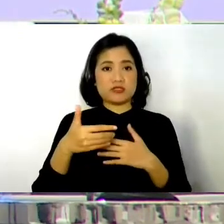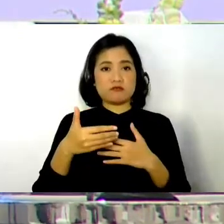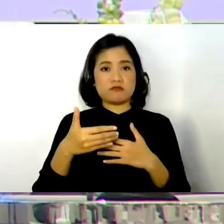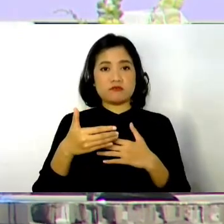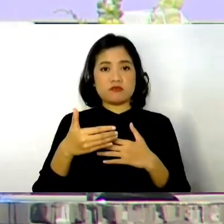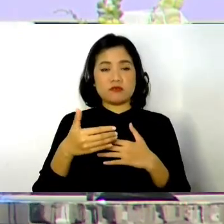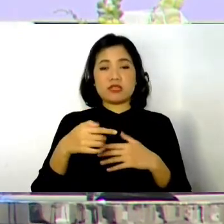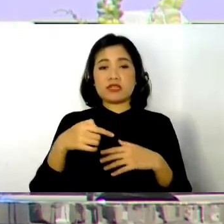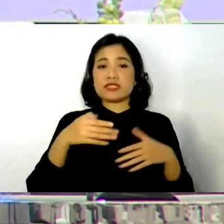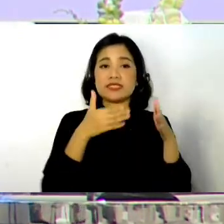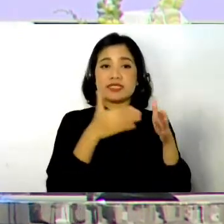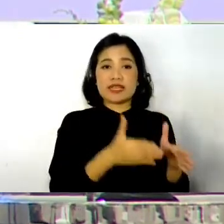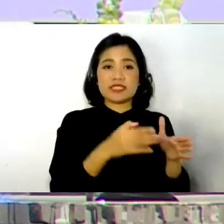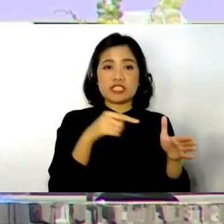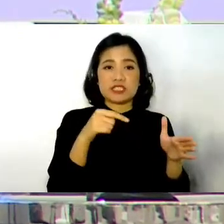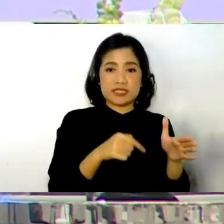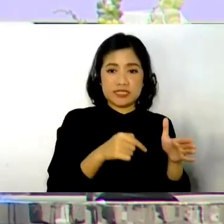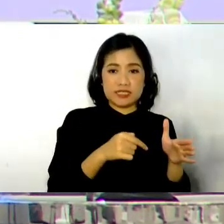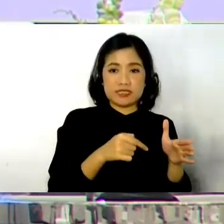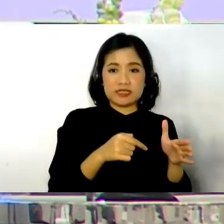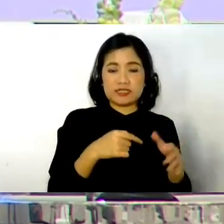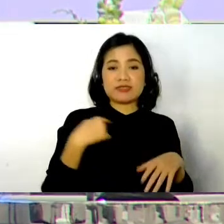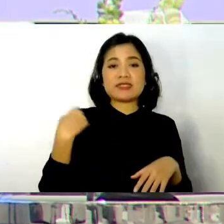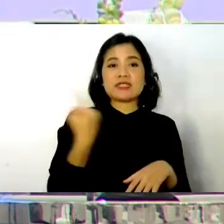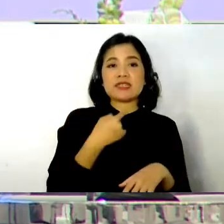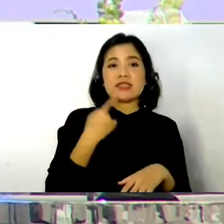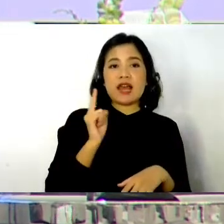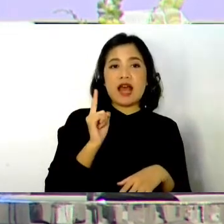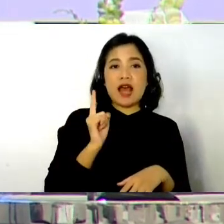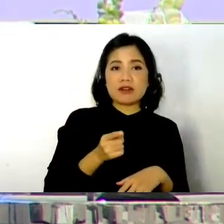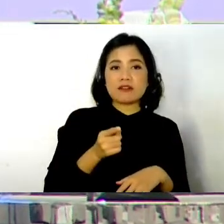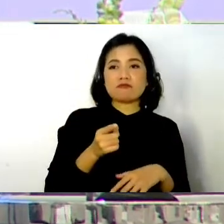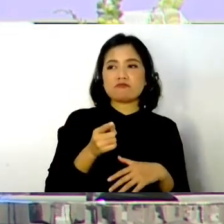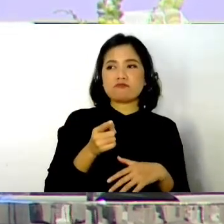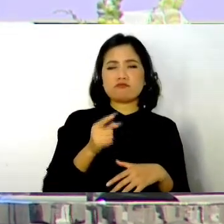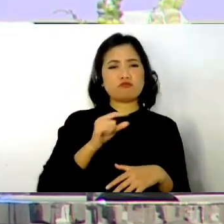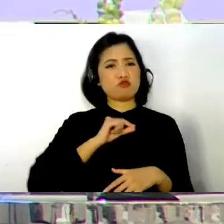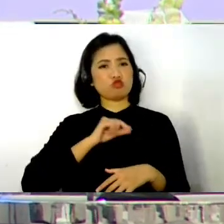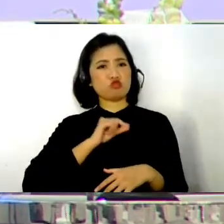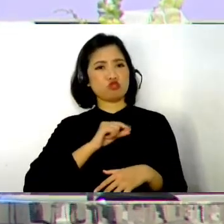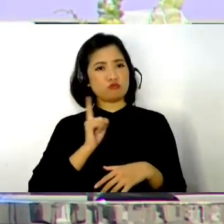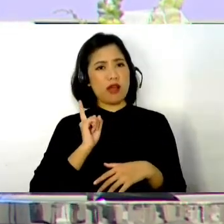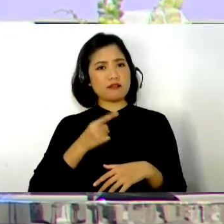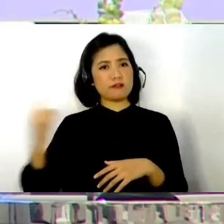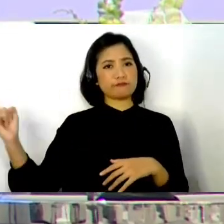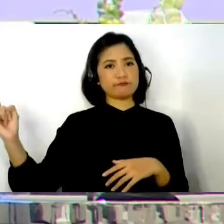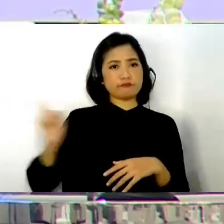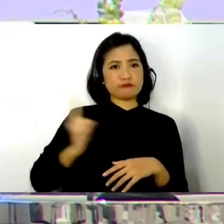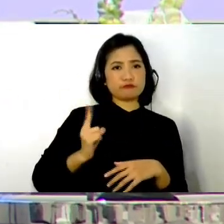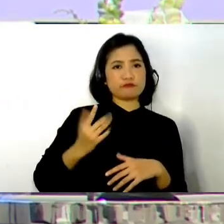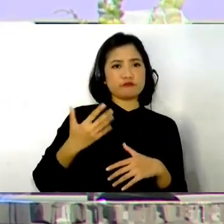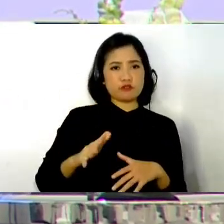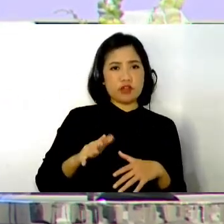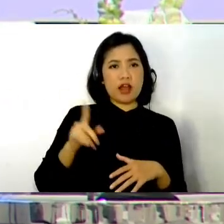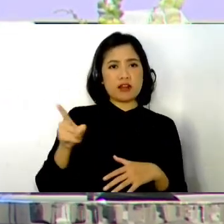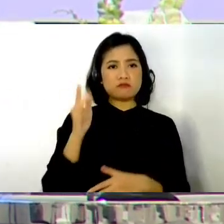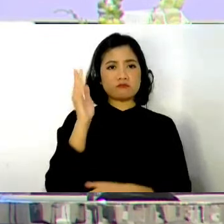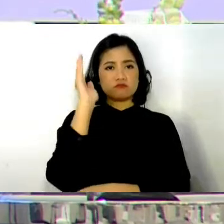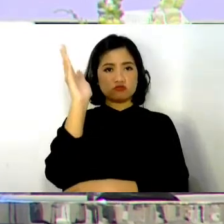to already achieve a high income category. Fiscal policies, clearly we are not living in a vacuum. We do